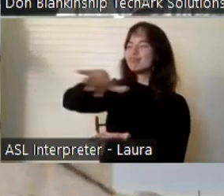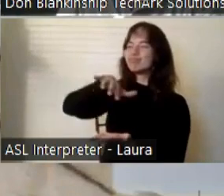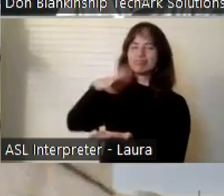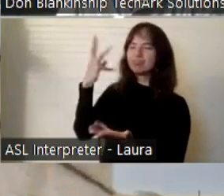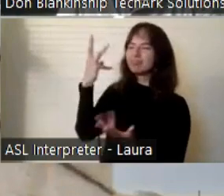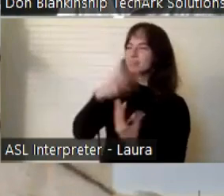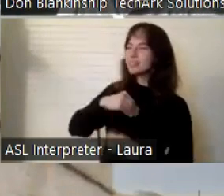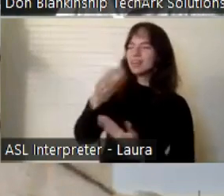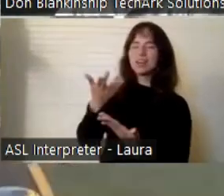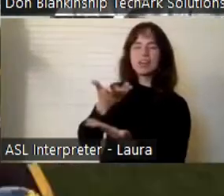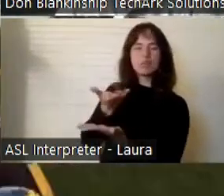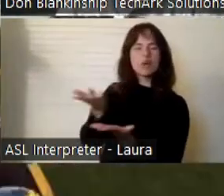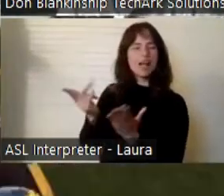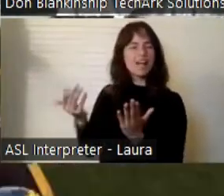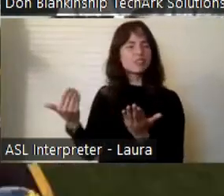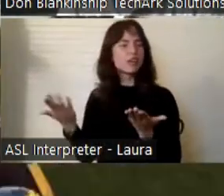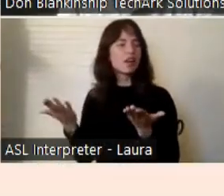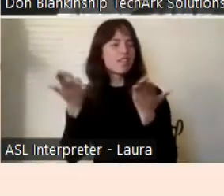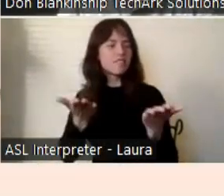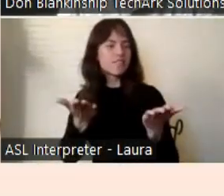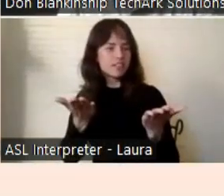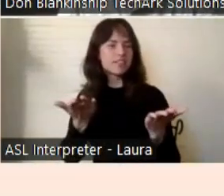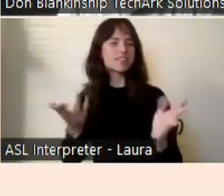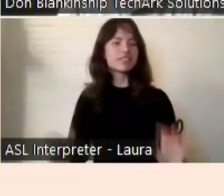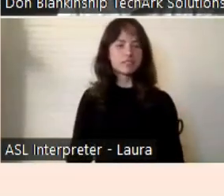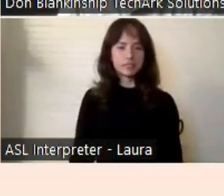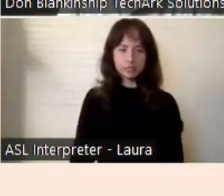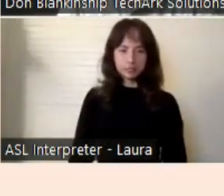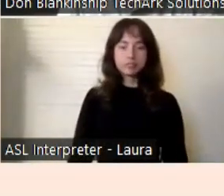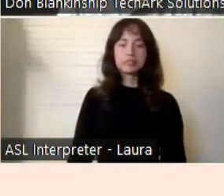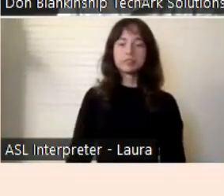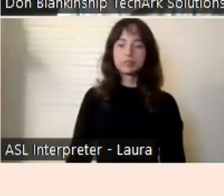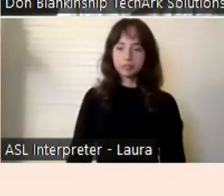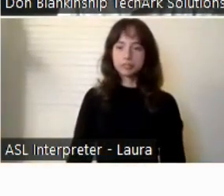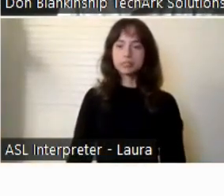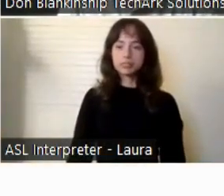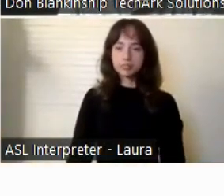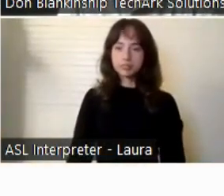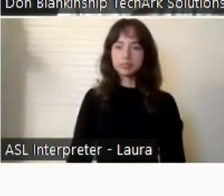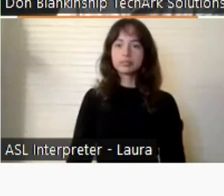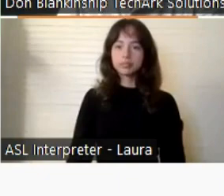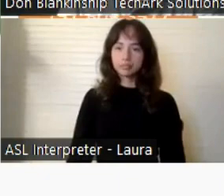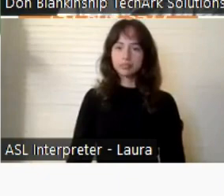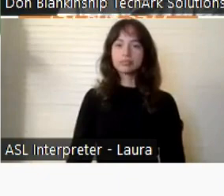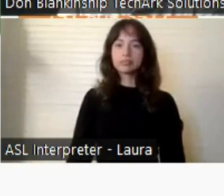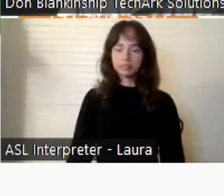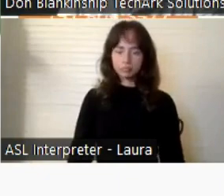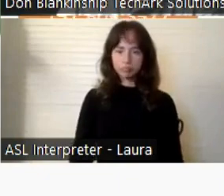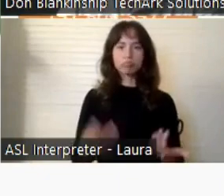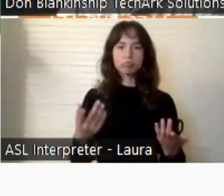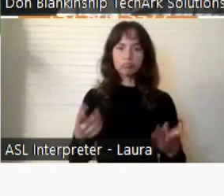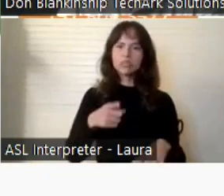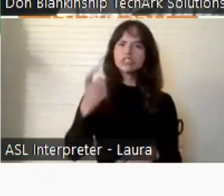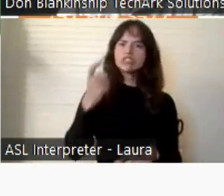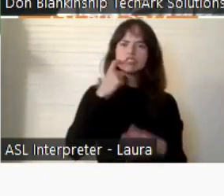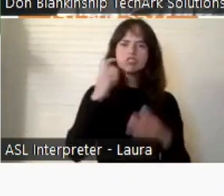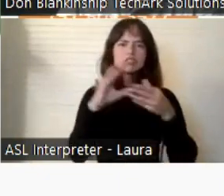go to another site that it has more action on it, asking users to take actions, and we'll talk through the process that way too.